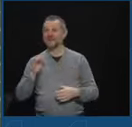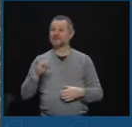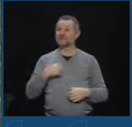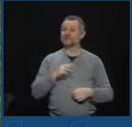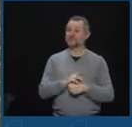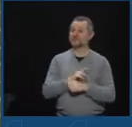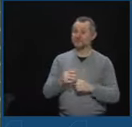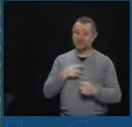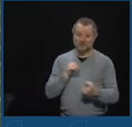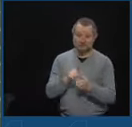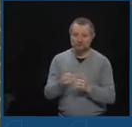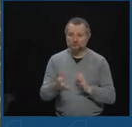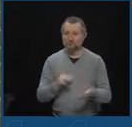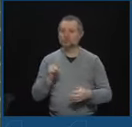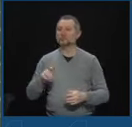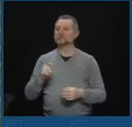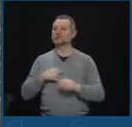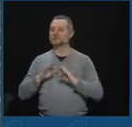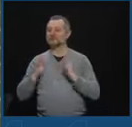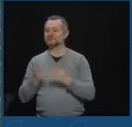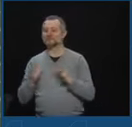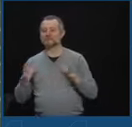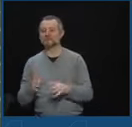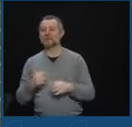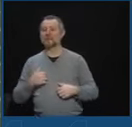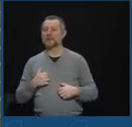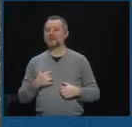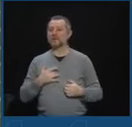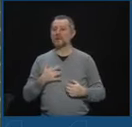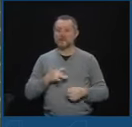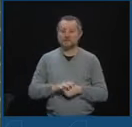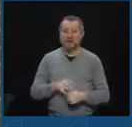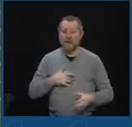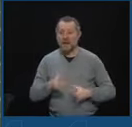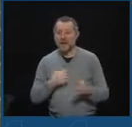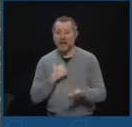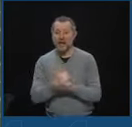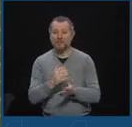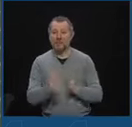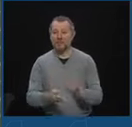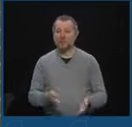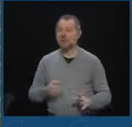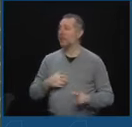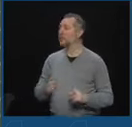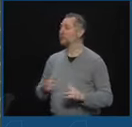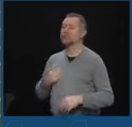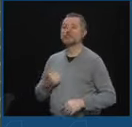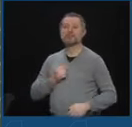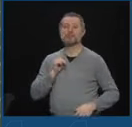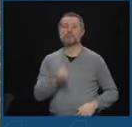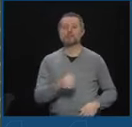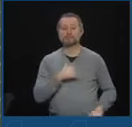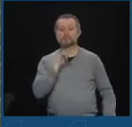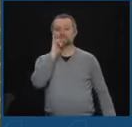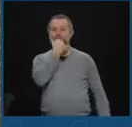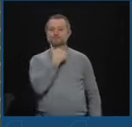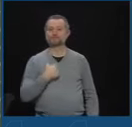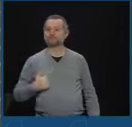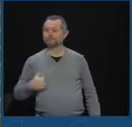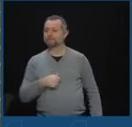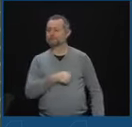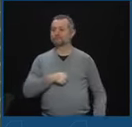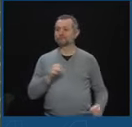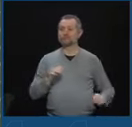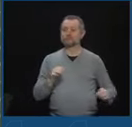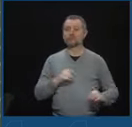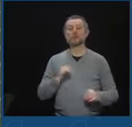member. But I just felt the sense of urgency to go speak to this individual. But even with that being said, it didn't deter me from the work. I was back